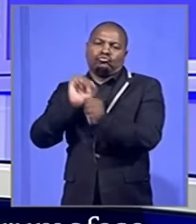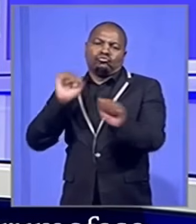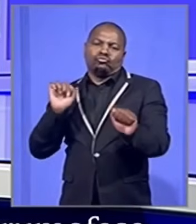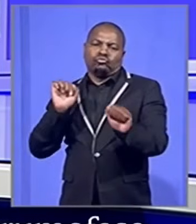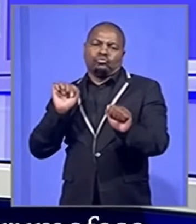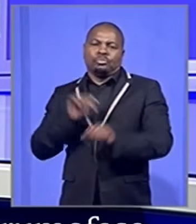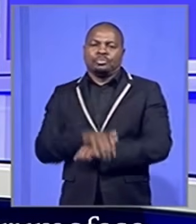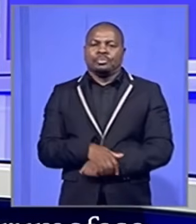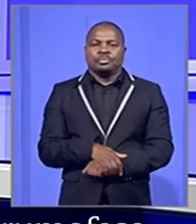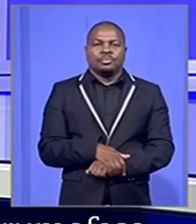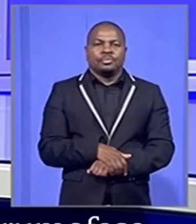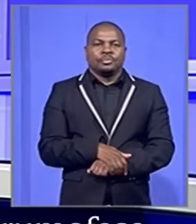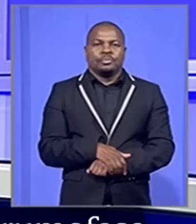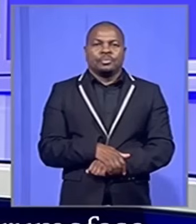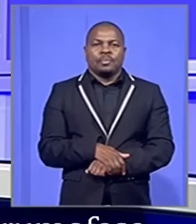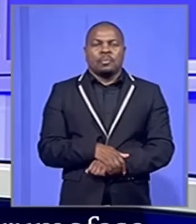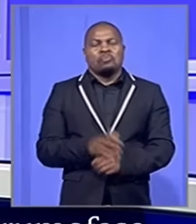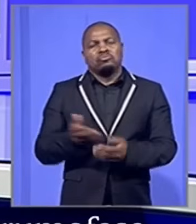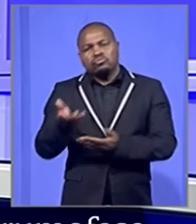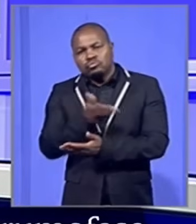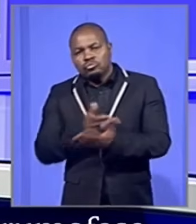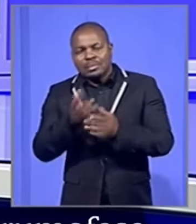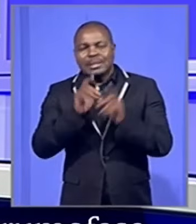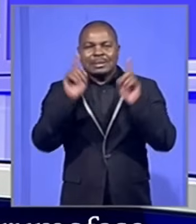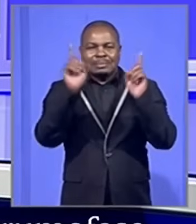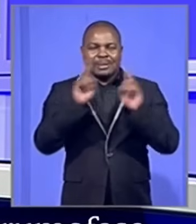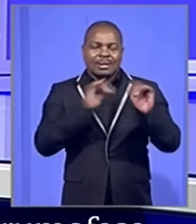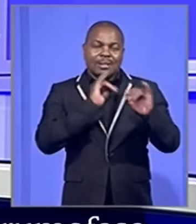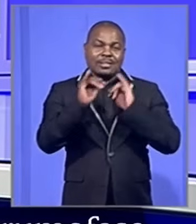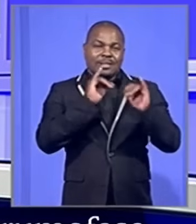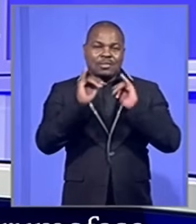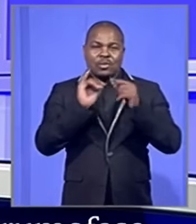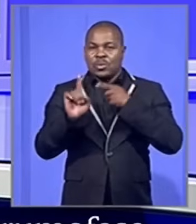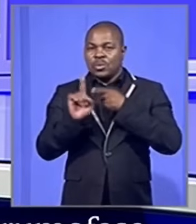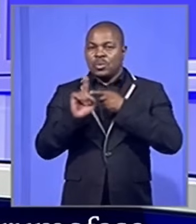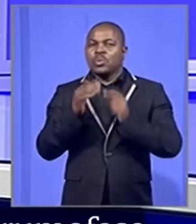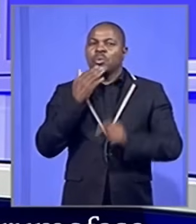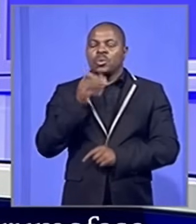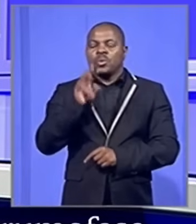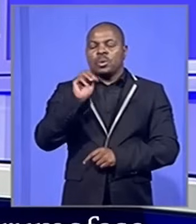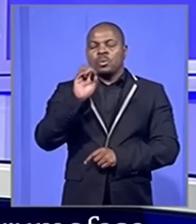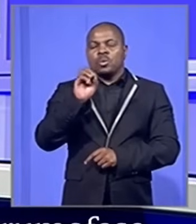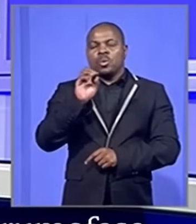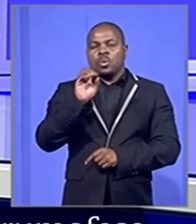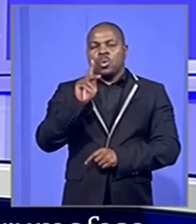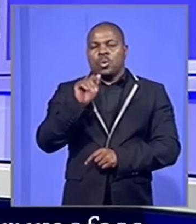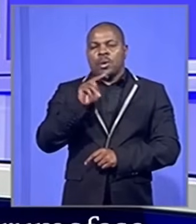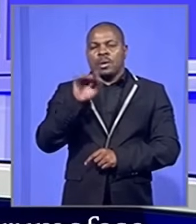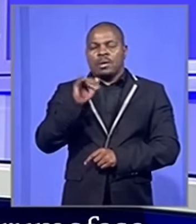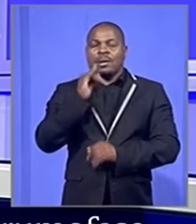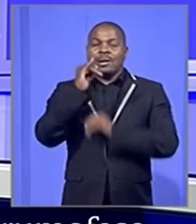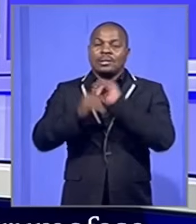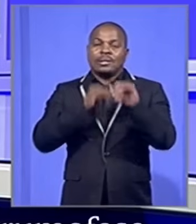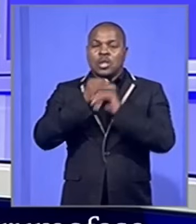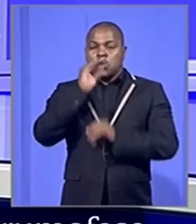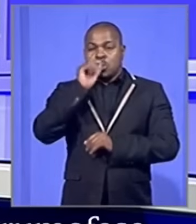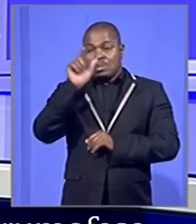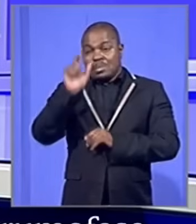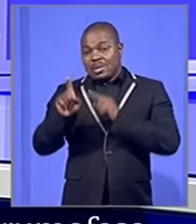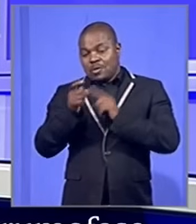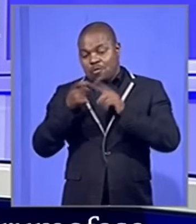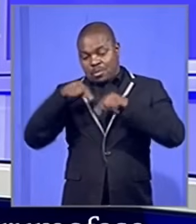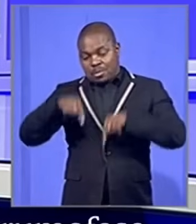tša Israele. Poledišanong e kgethegilego le morulaganyi wa ditaba tša boditšhabatšhaba Sophie Mokoena wa